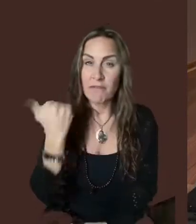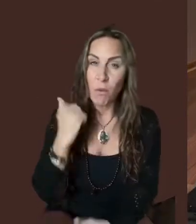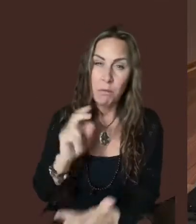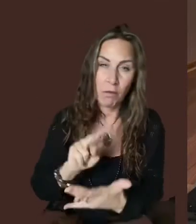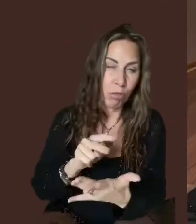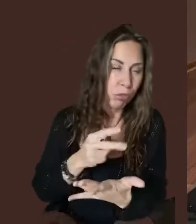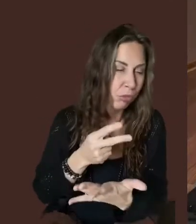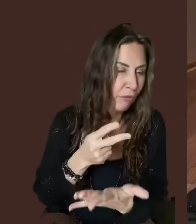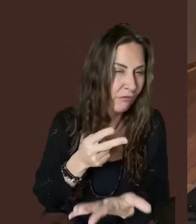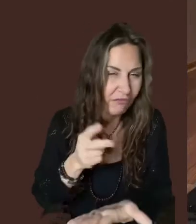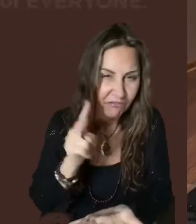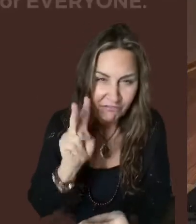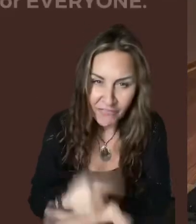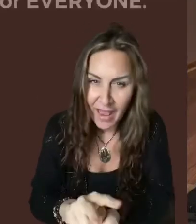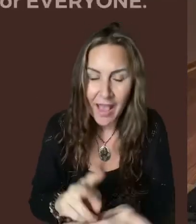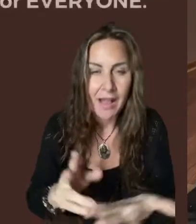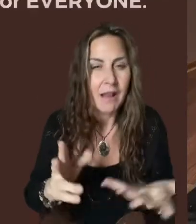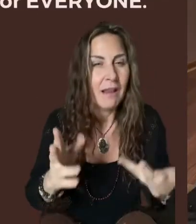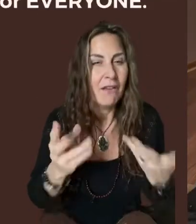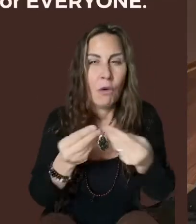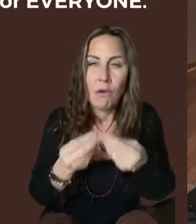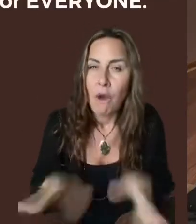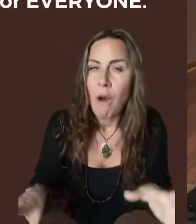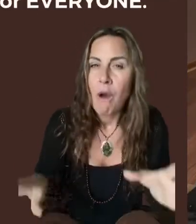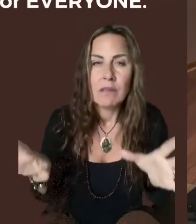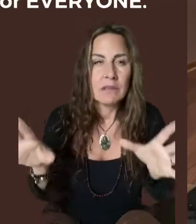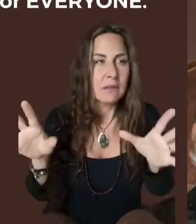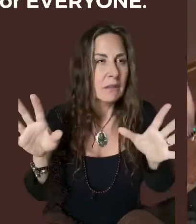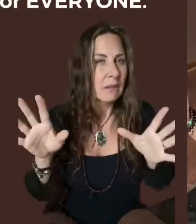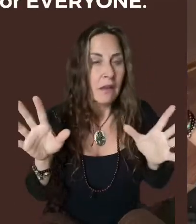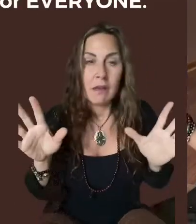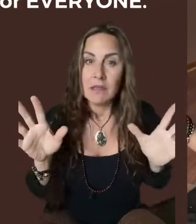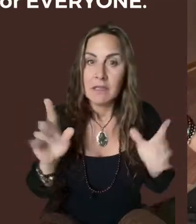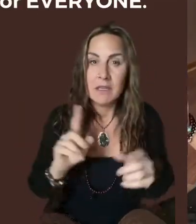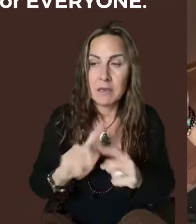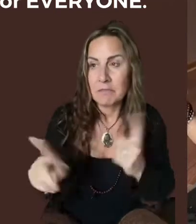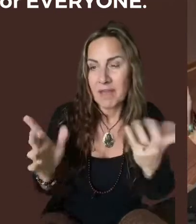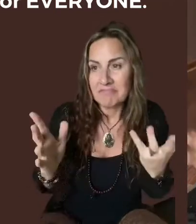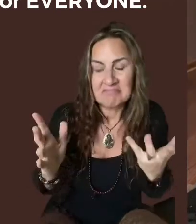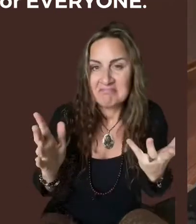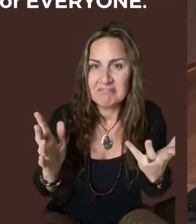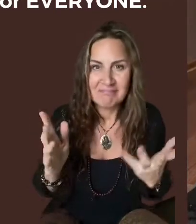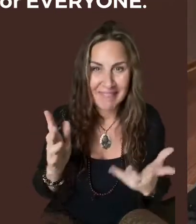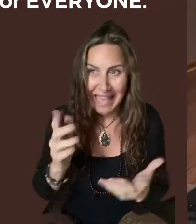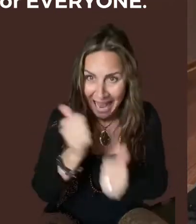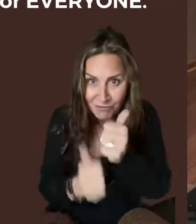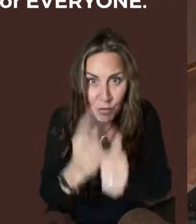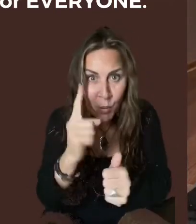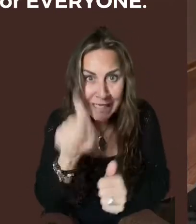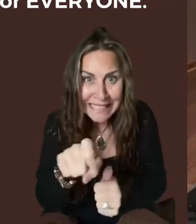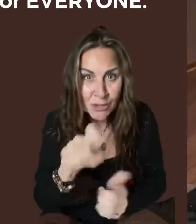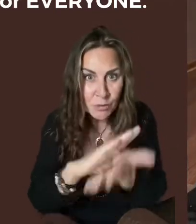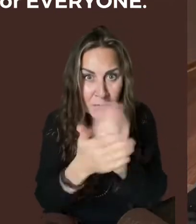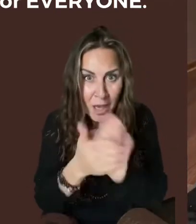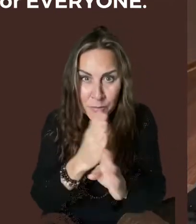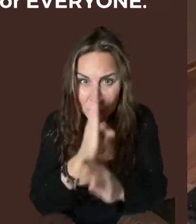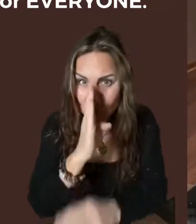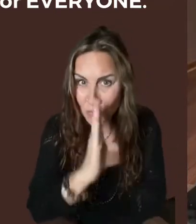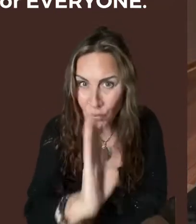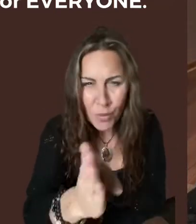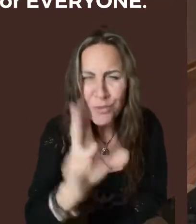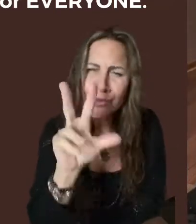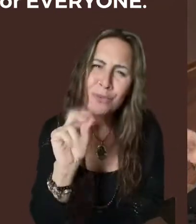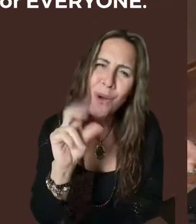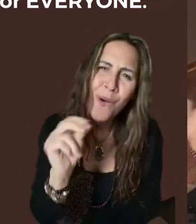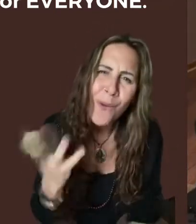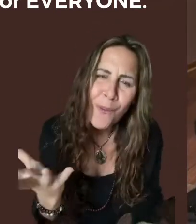and out and lost. So, but not everybody needs to be sober. So, it's funny because I've heard